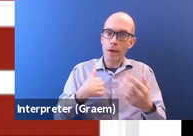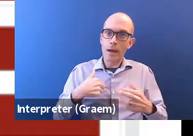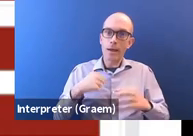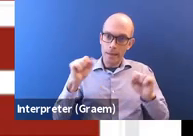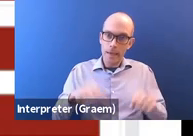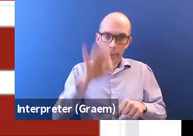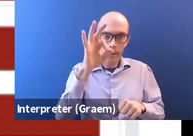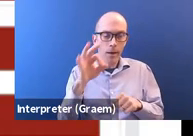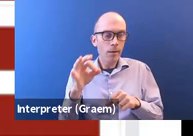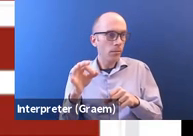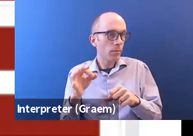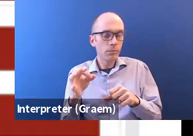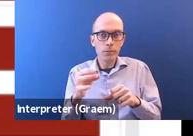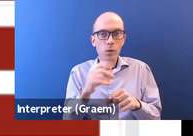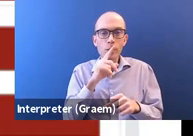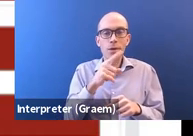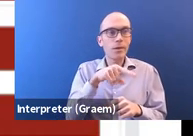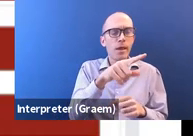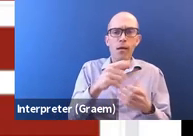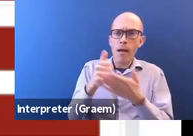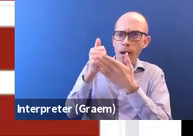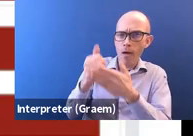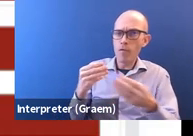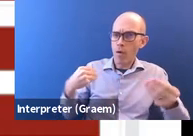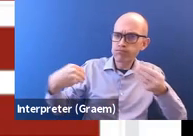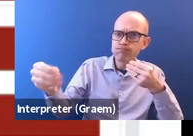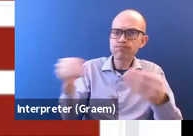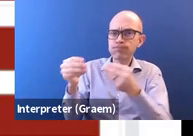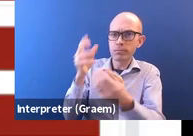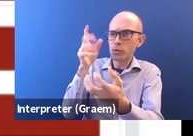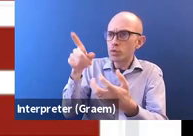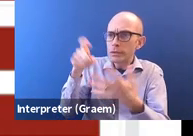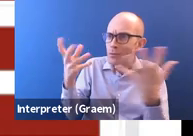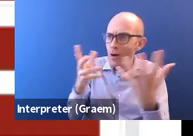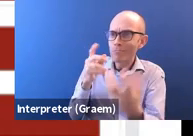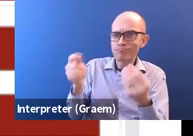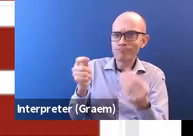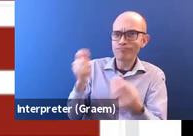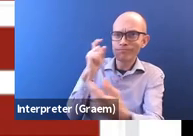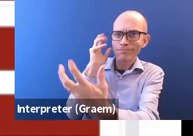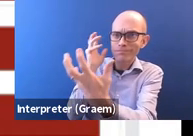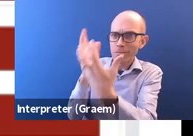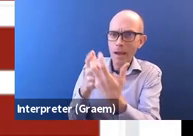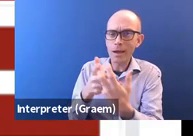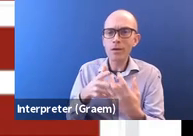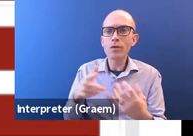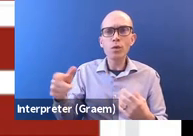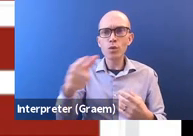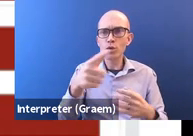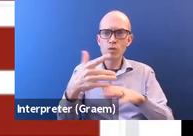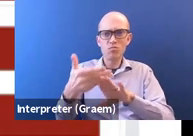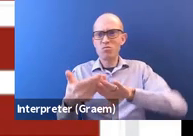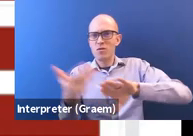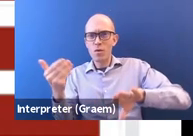very helpful. They're very accommodating. So, you know, take advantage of that. Get your books book order in early and make sure you're prepared